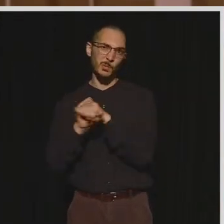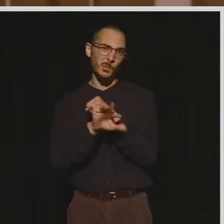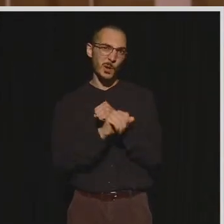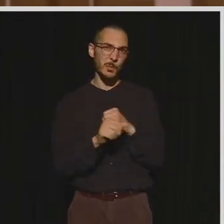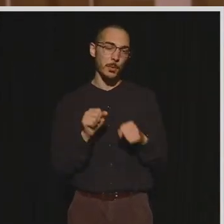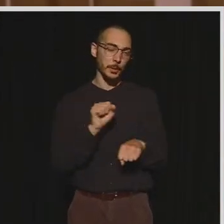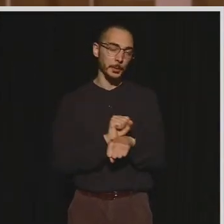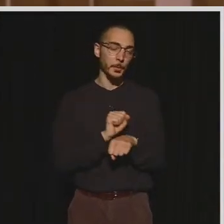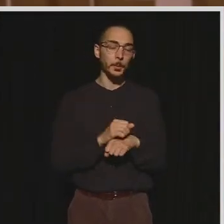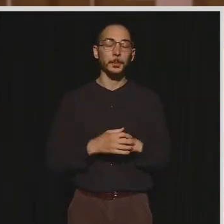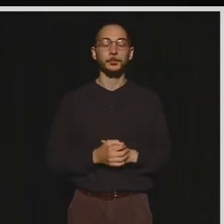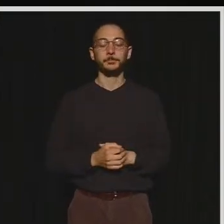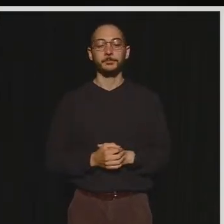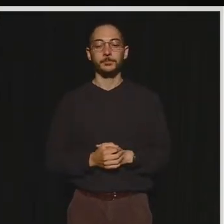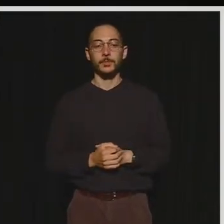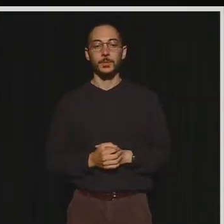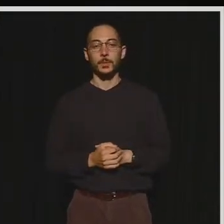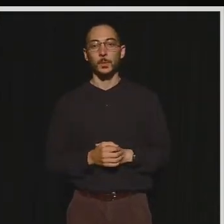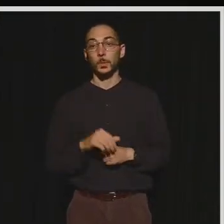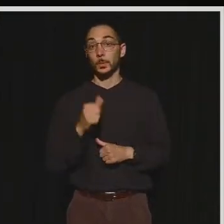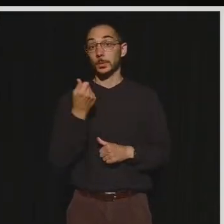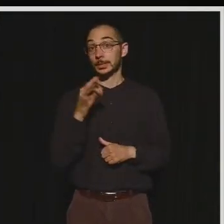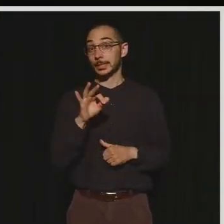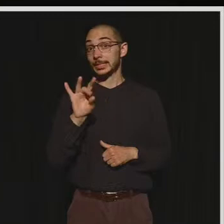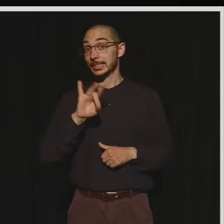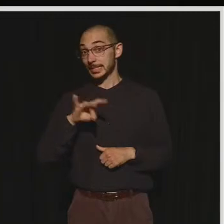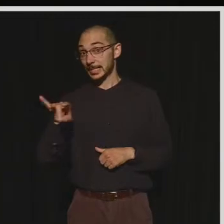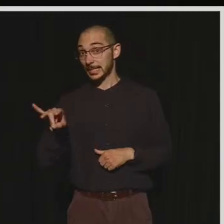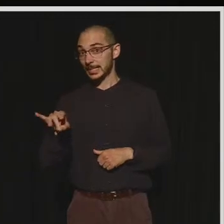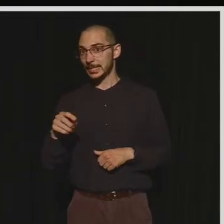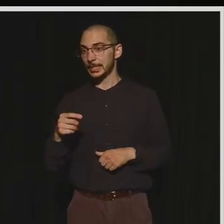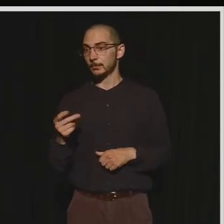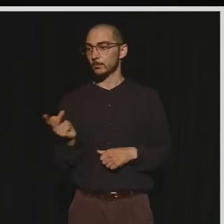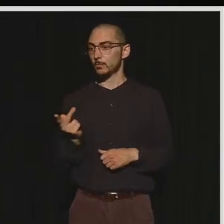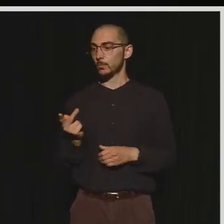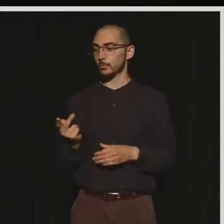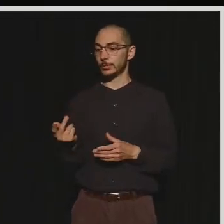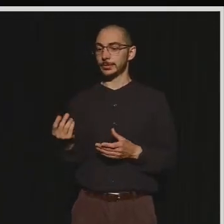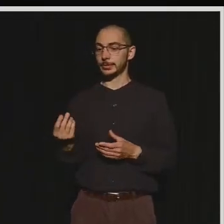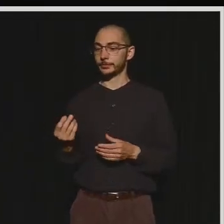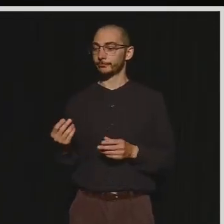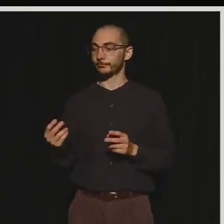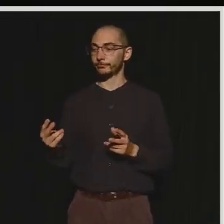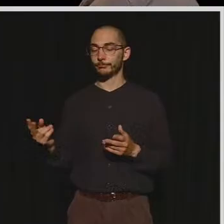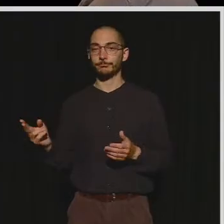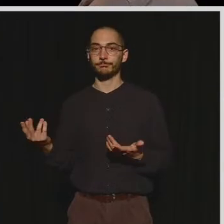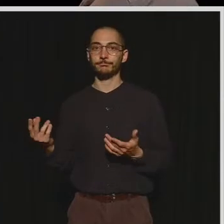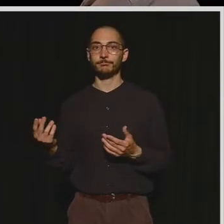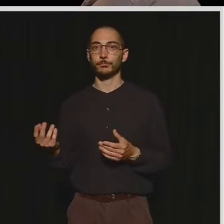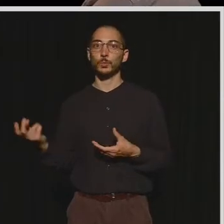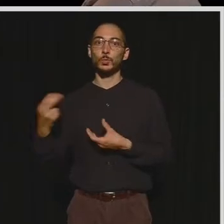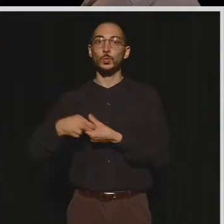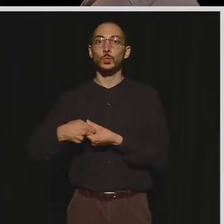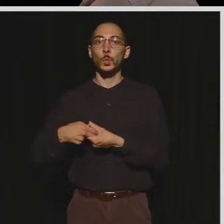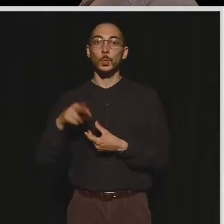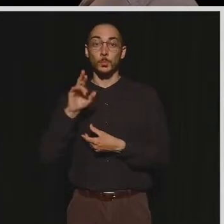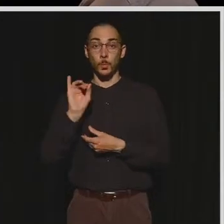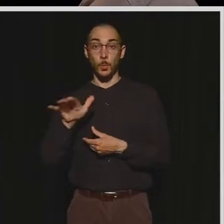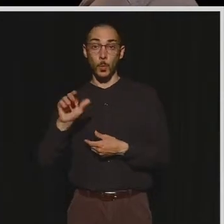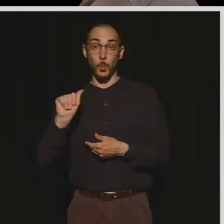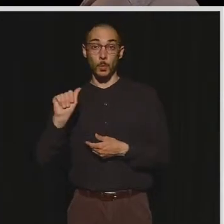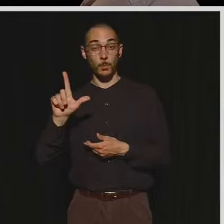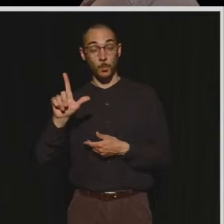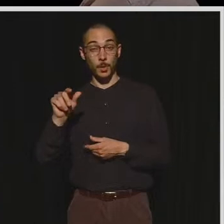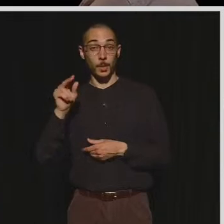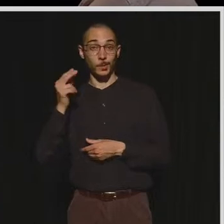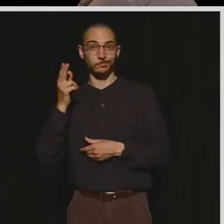in 1998, we became partners in a gay hotel and bar, the Royal on Granville Street. And that really